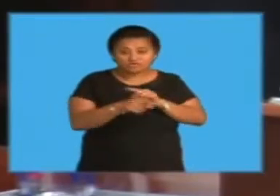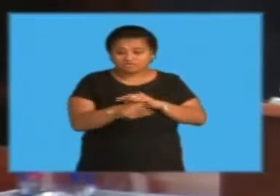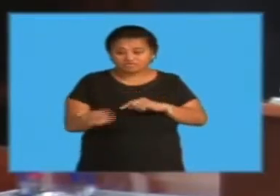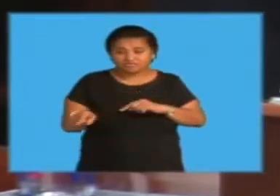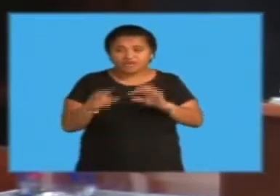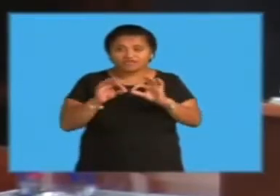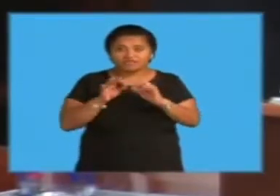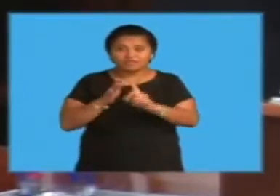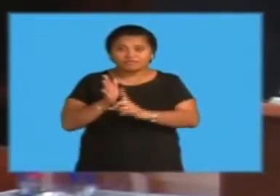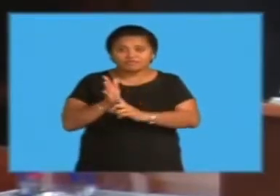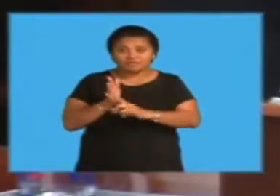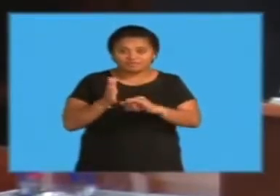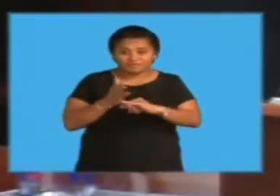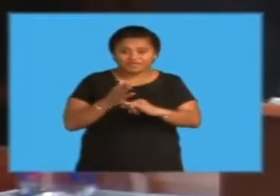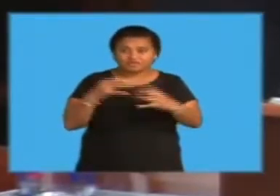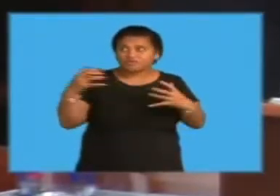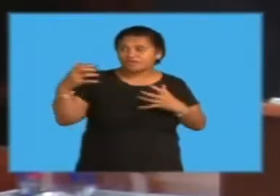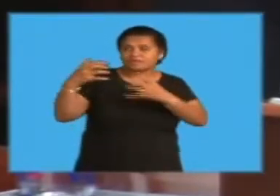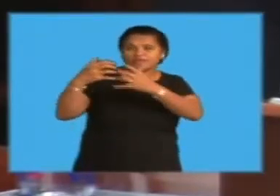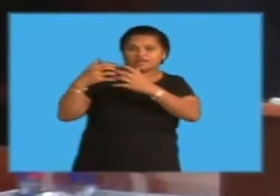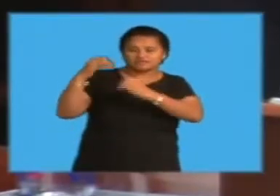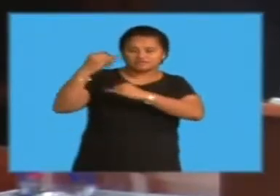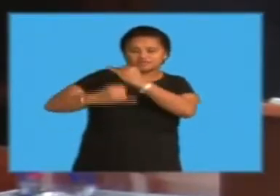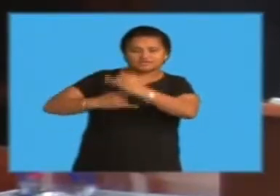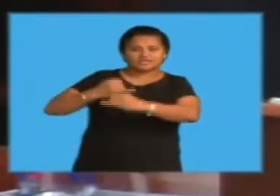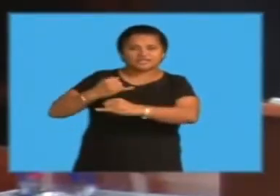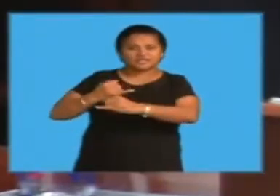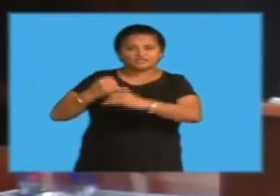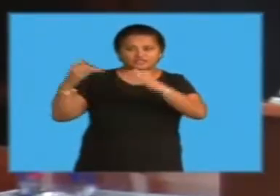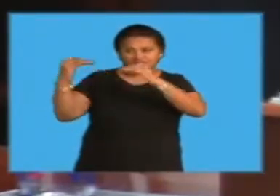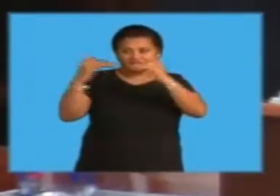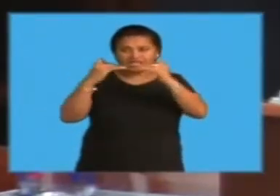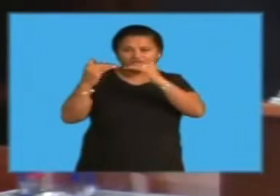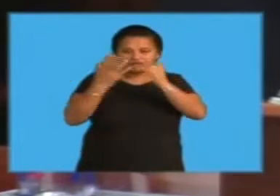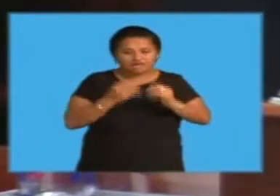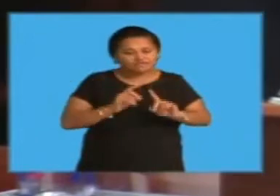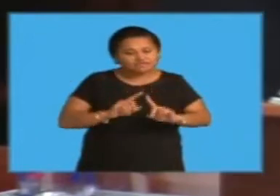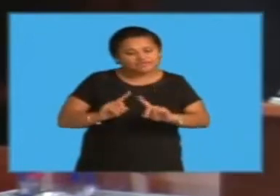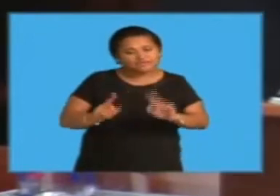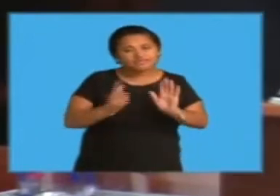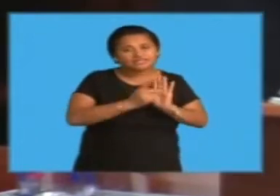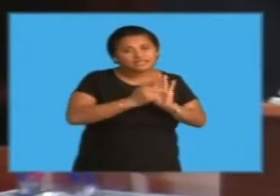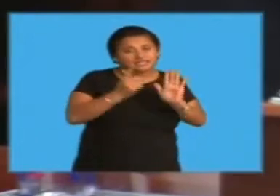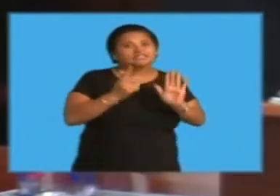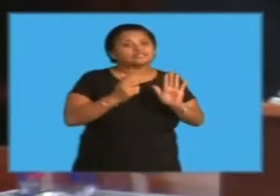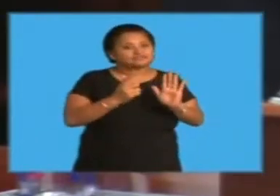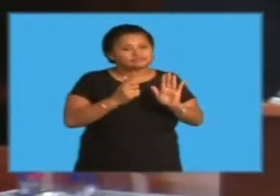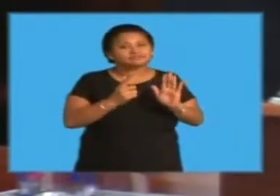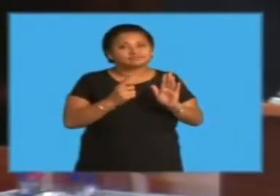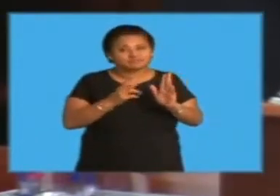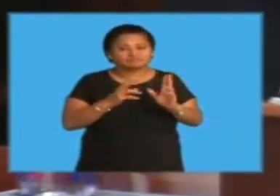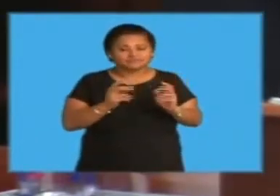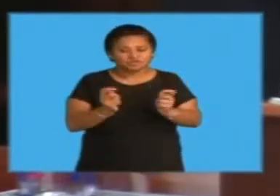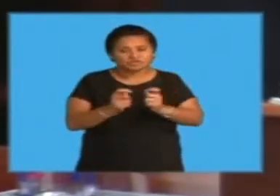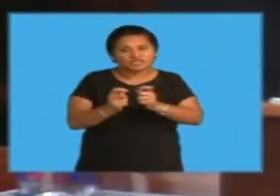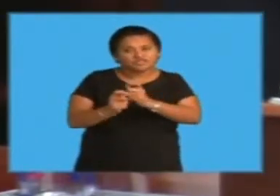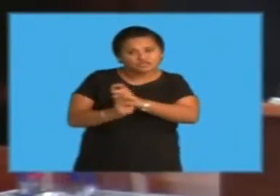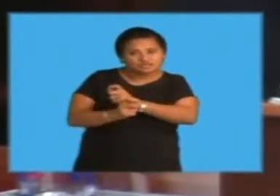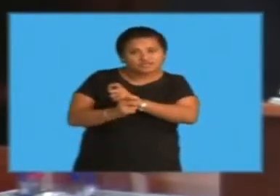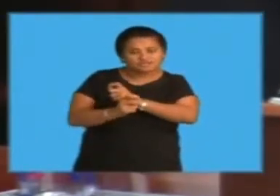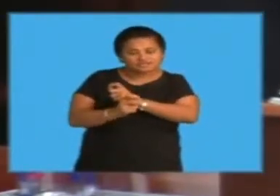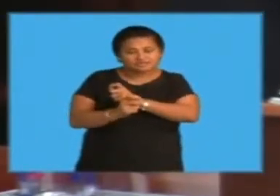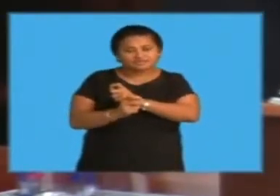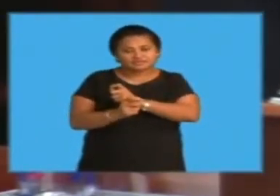standards and best practices. There will be a number of legal reforms, commercial reforms, and reforms to spur and